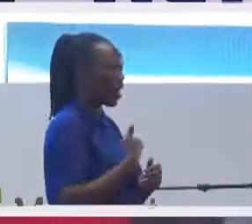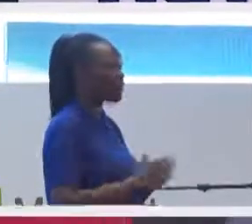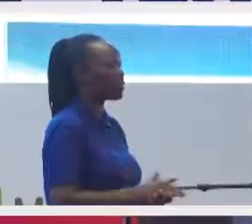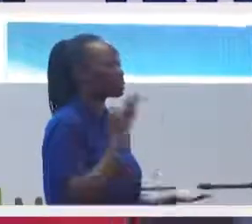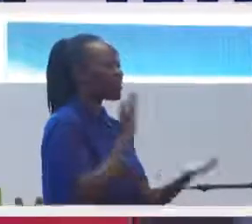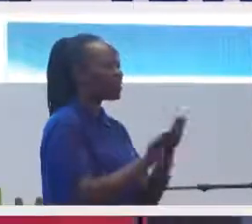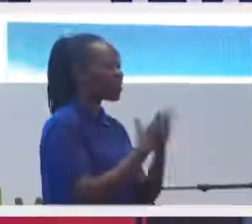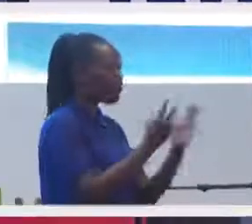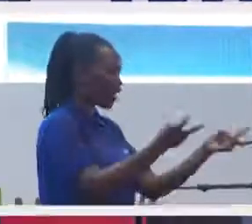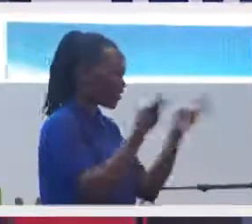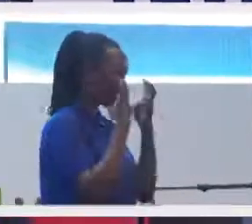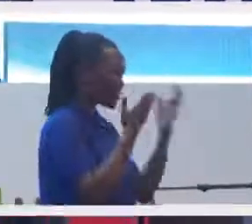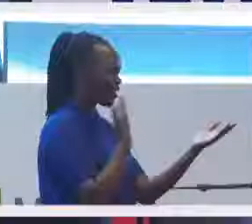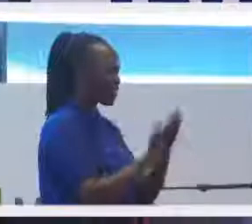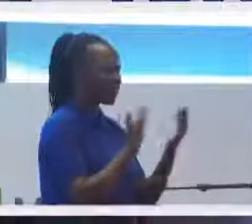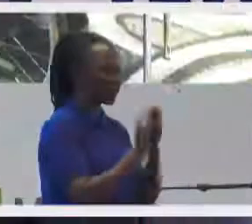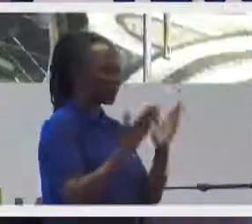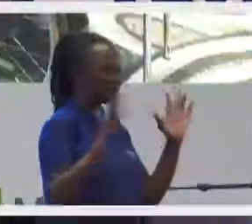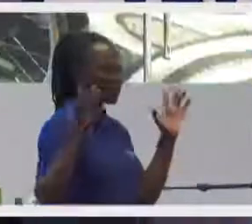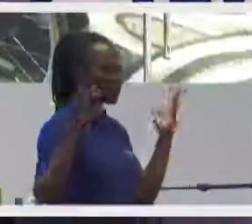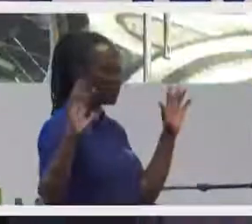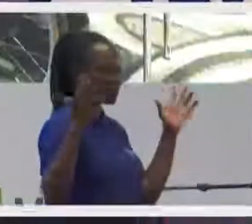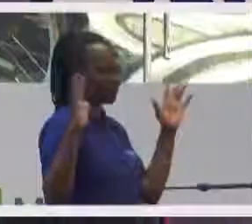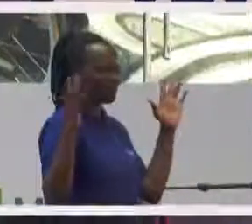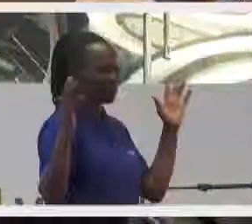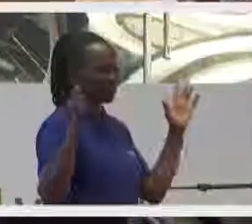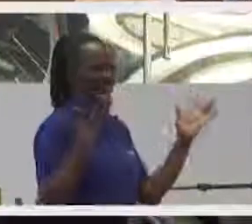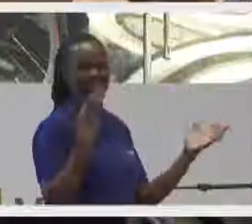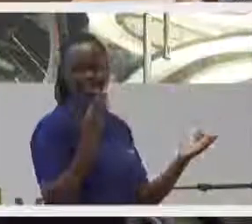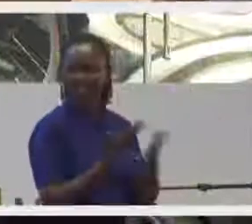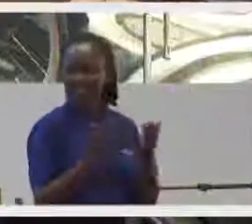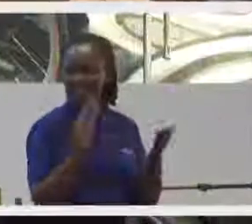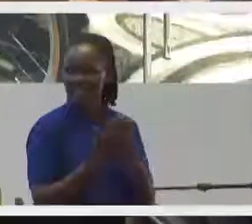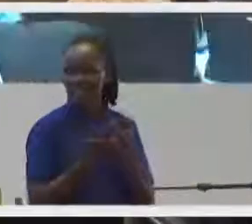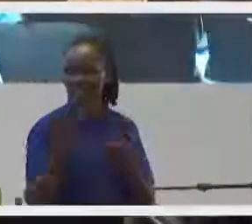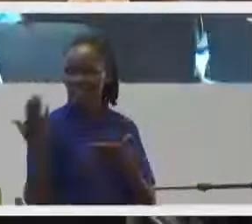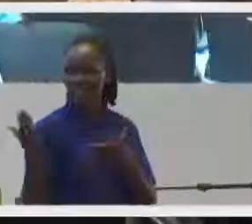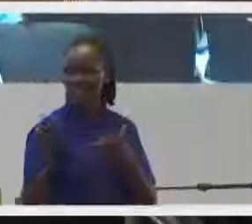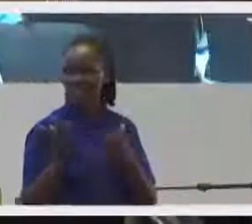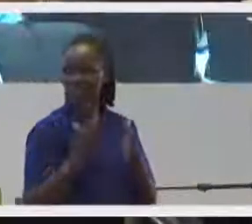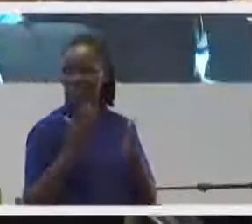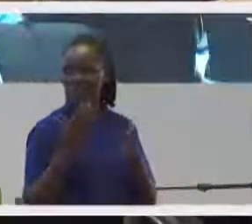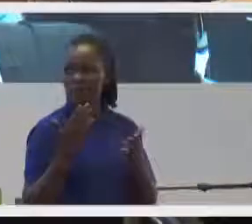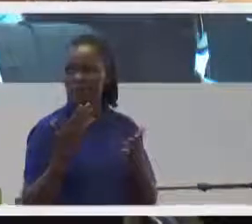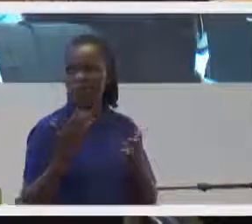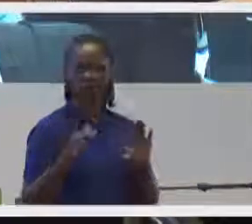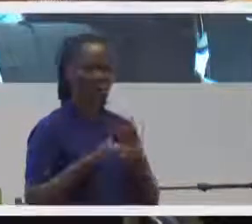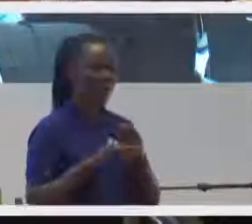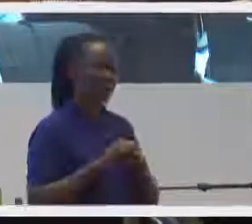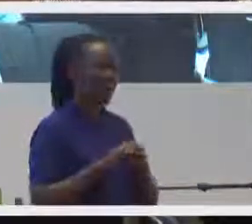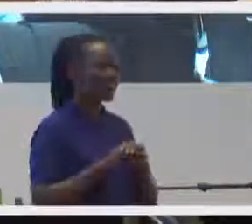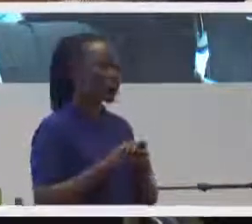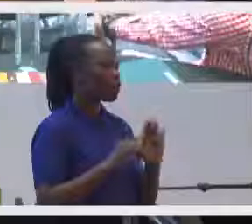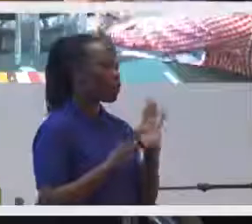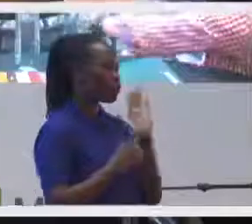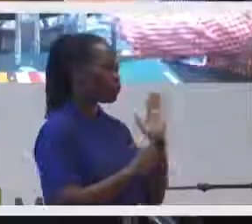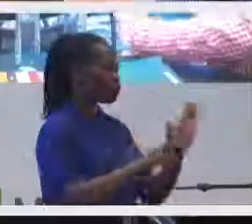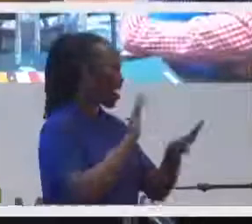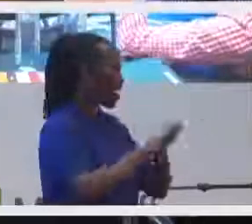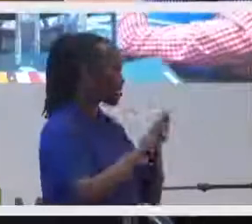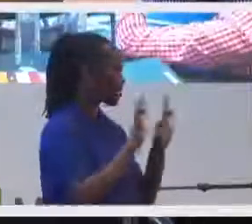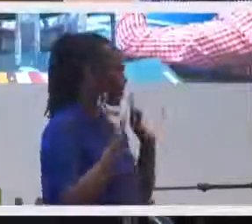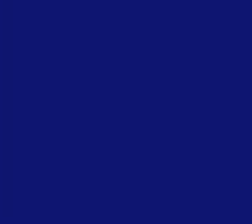your time, for your attention. And thank you, Abby and Chung, for your amazing demo as well.